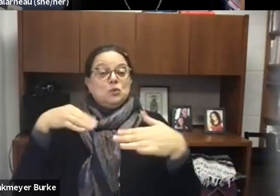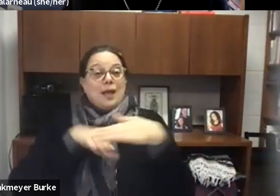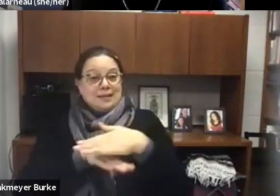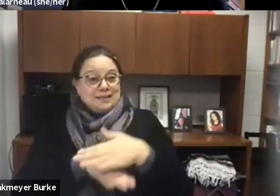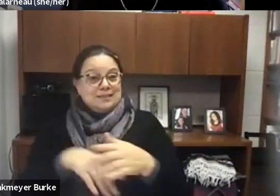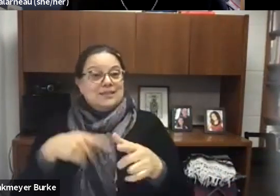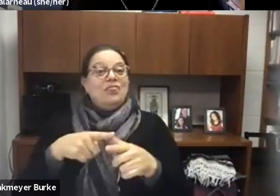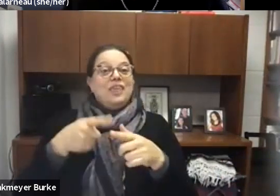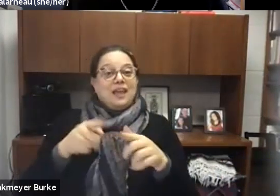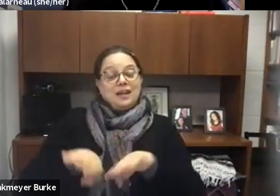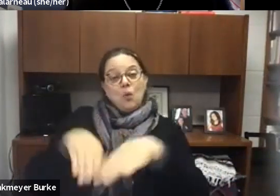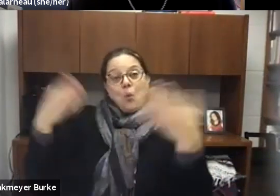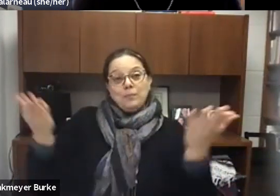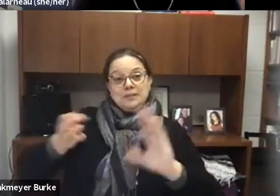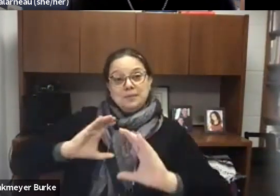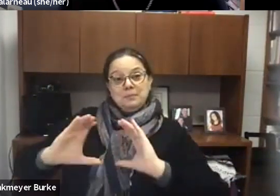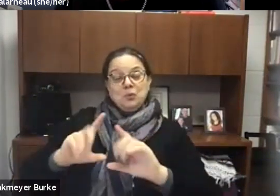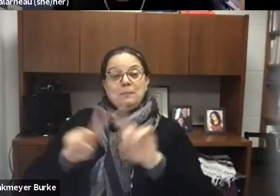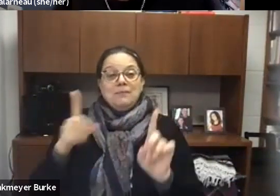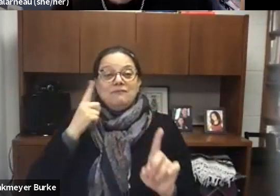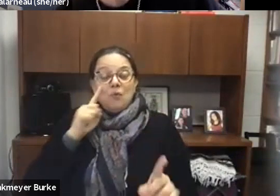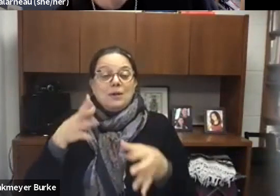that pays for interpreters to